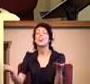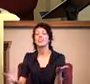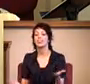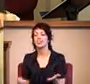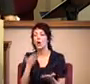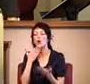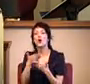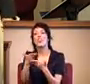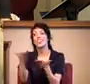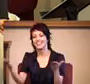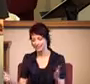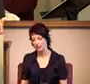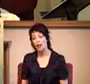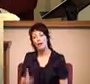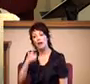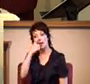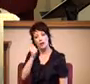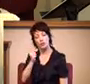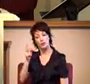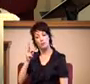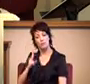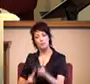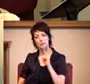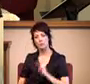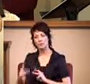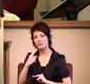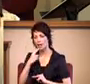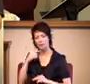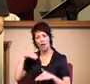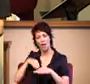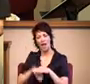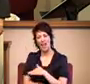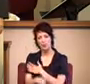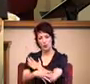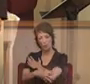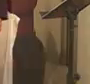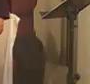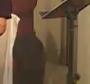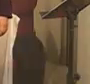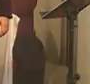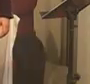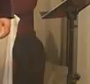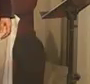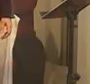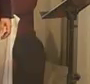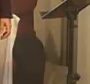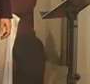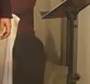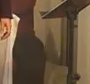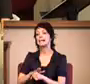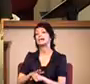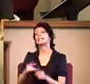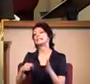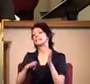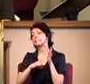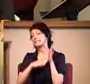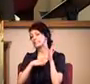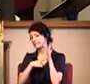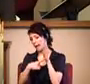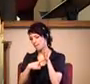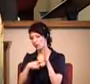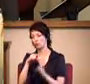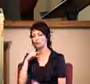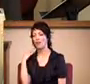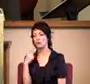of people have said that when they've gone into impoverished areas, it's been report when Reverend Neil spoke a couple weeks ago about going to Tijuana, to